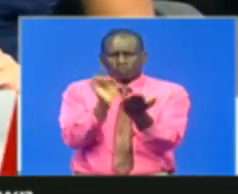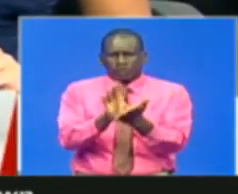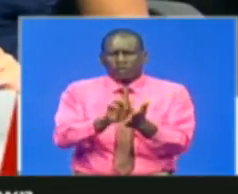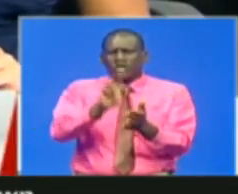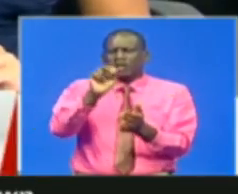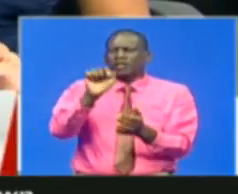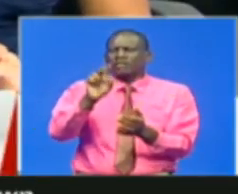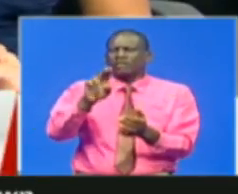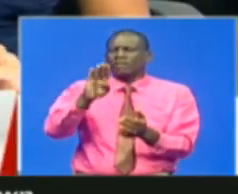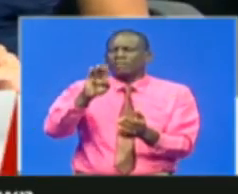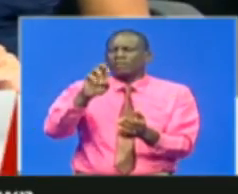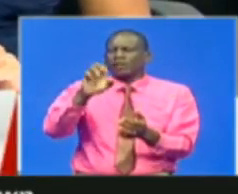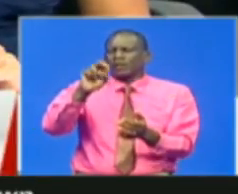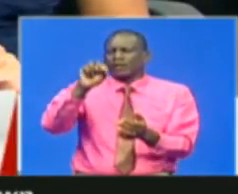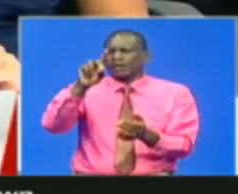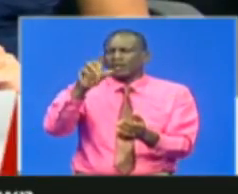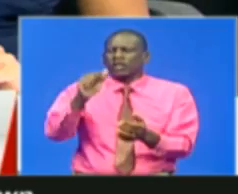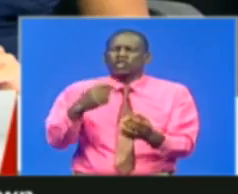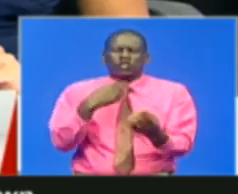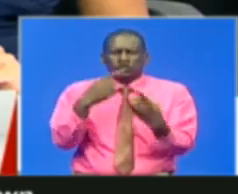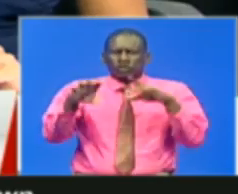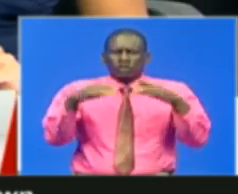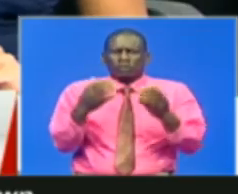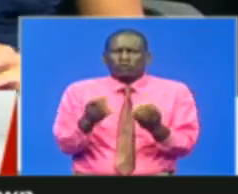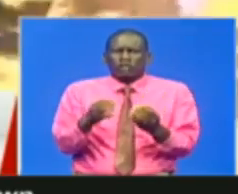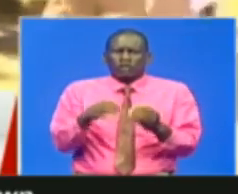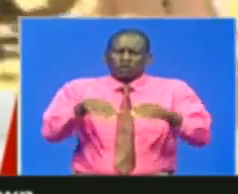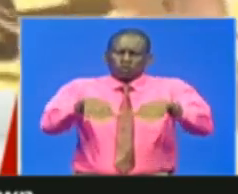Wanga reports on the impending showdown.